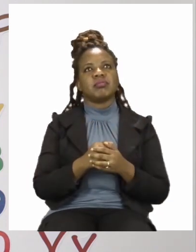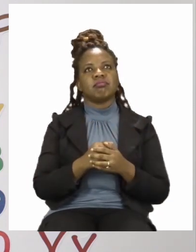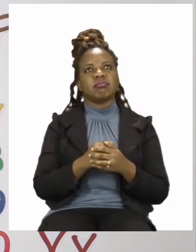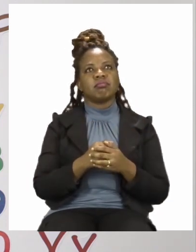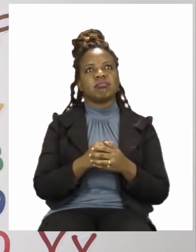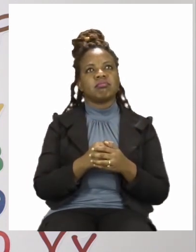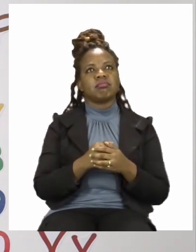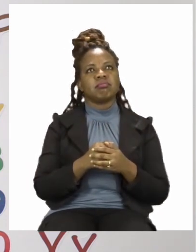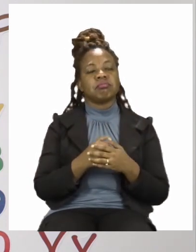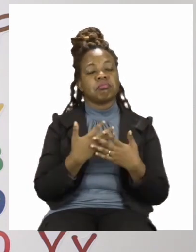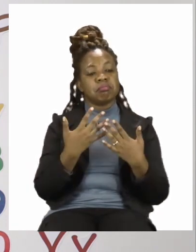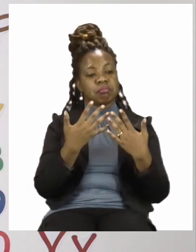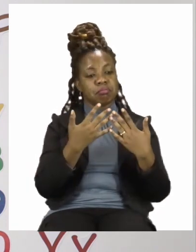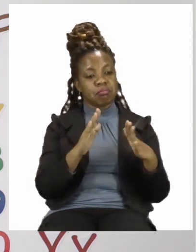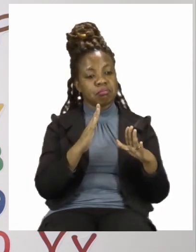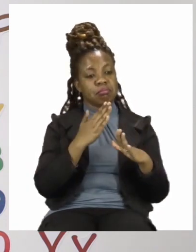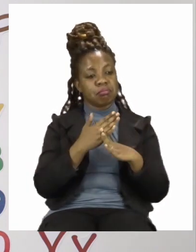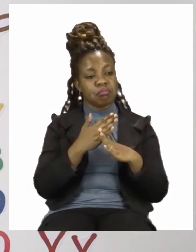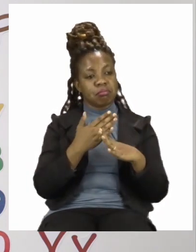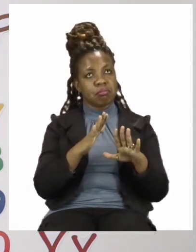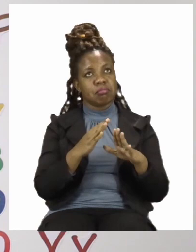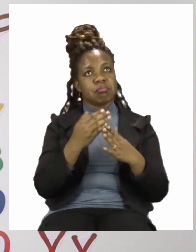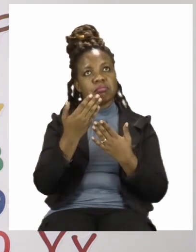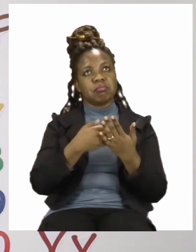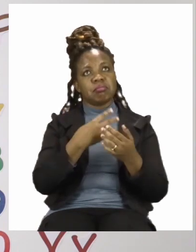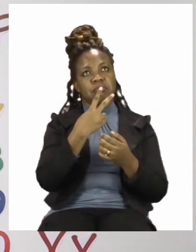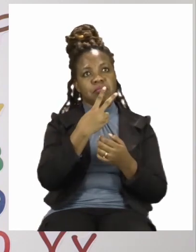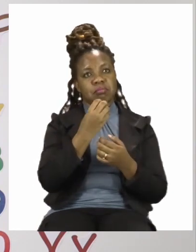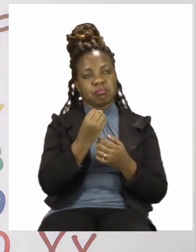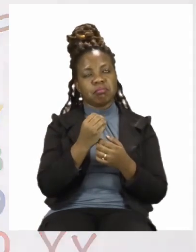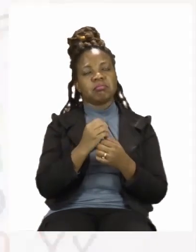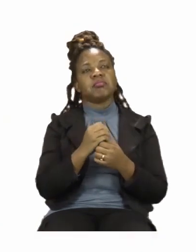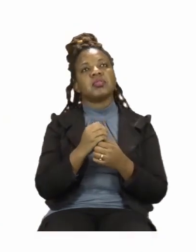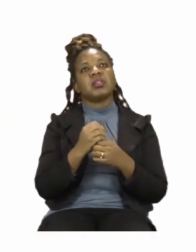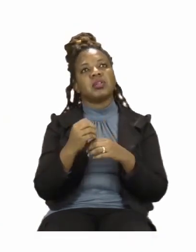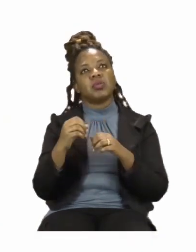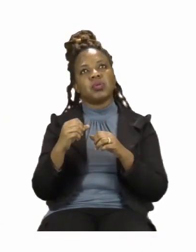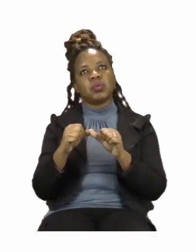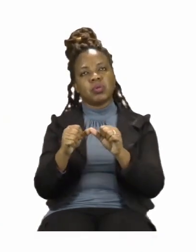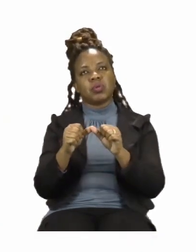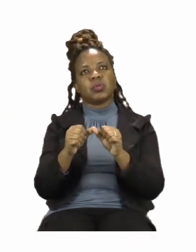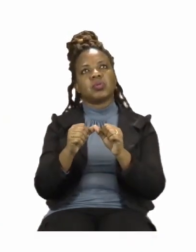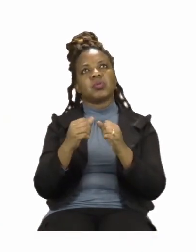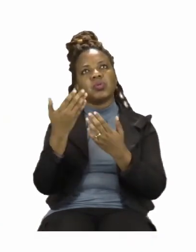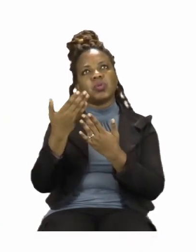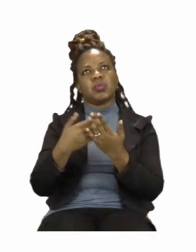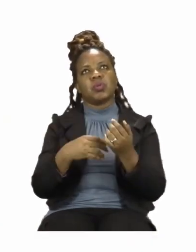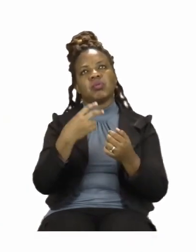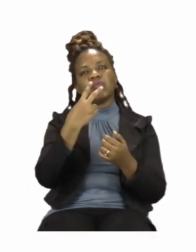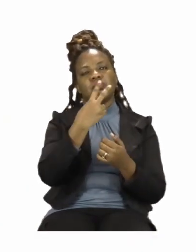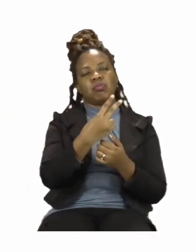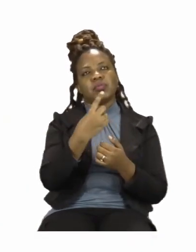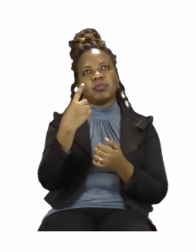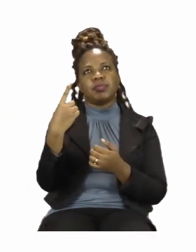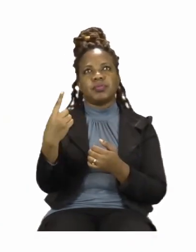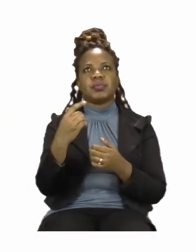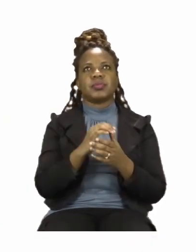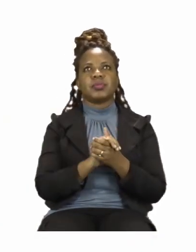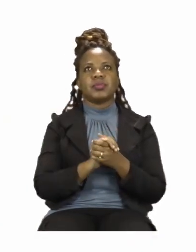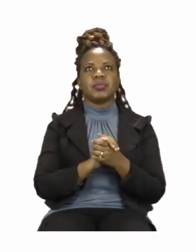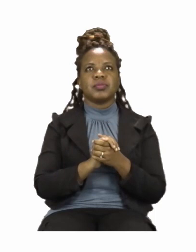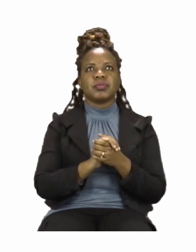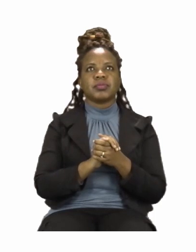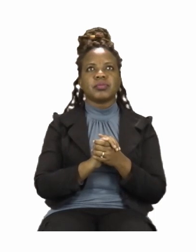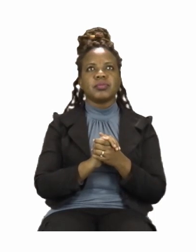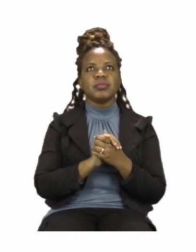I'd like you now to please join me on the next page, page 21. On page 21, we are going to be